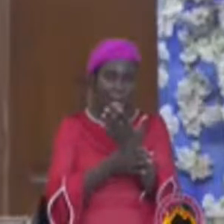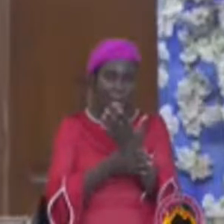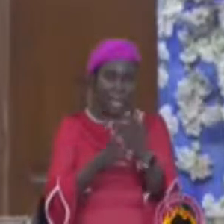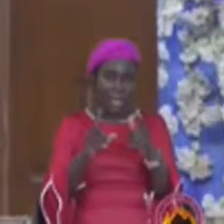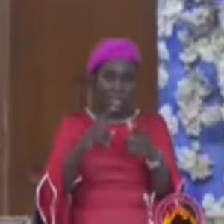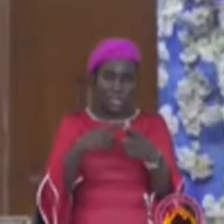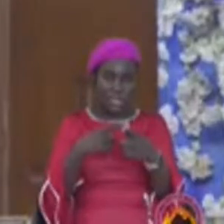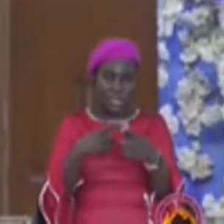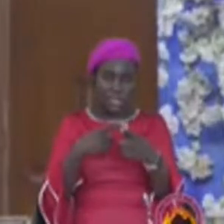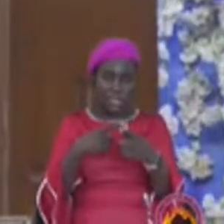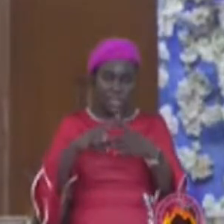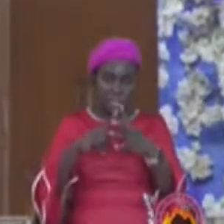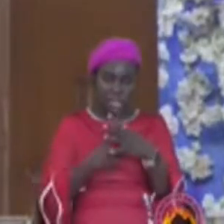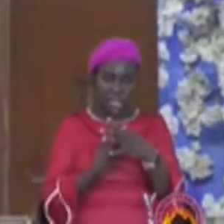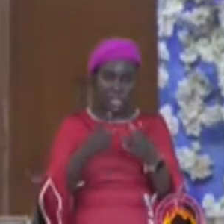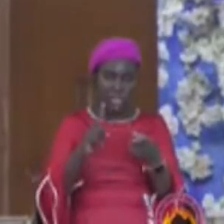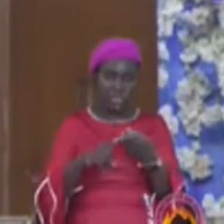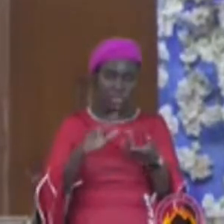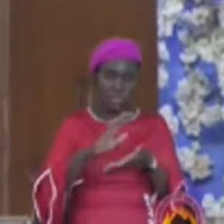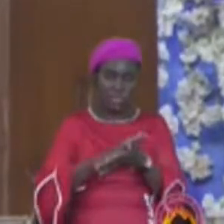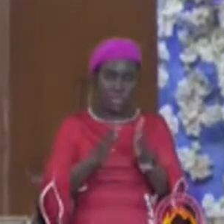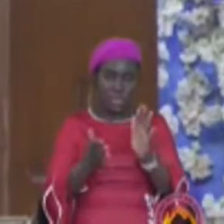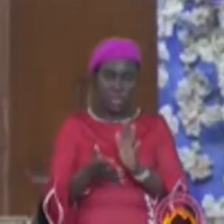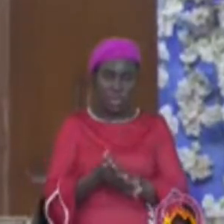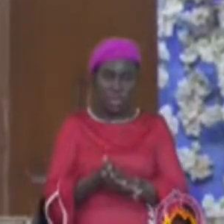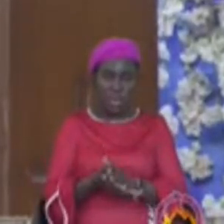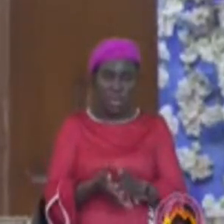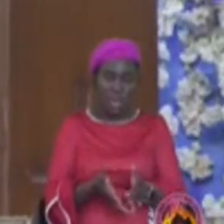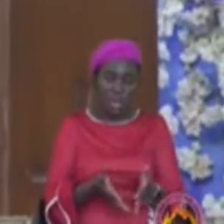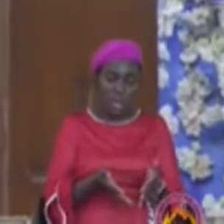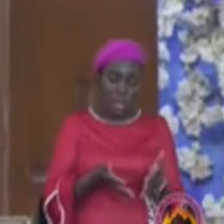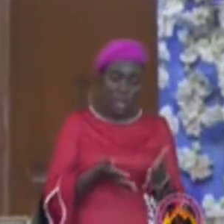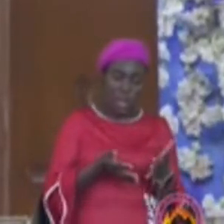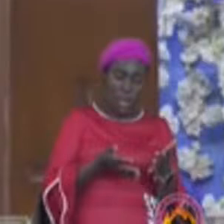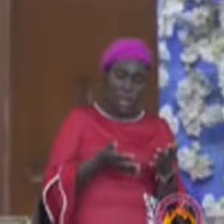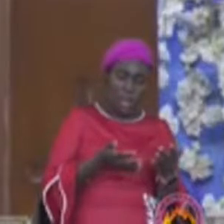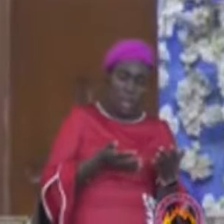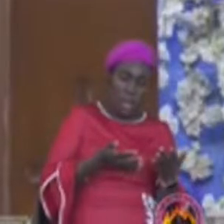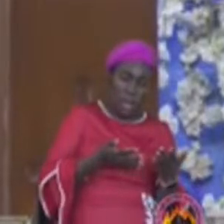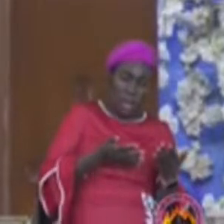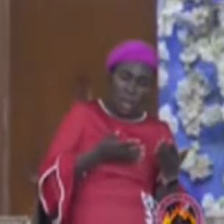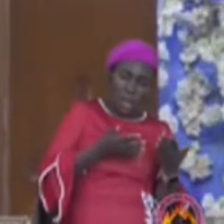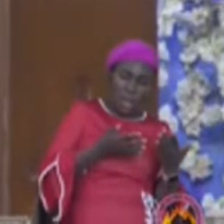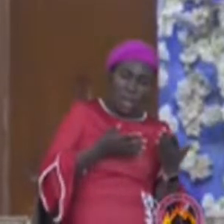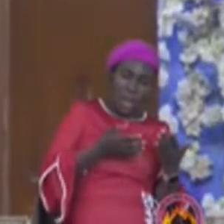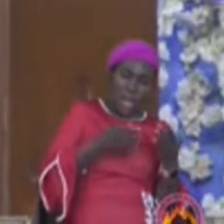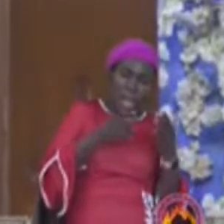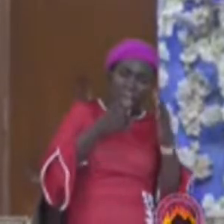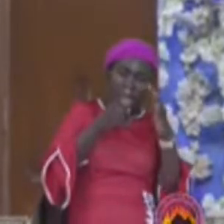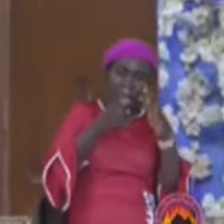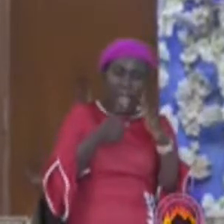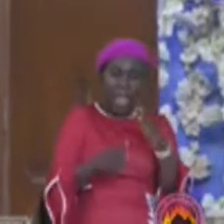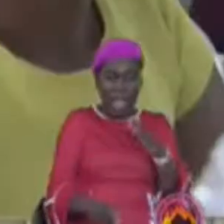Heavy. And the leg too got heavy. And she fell down.